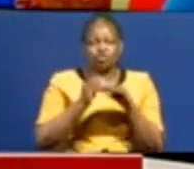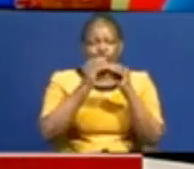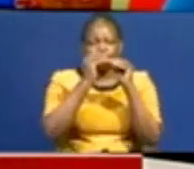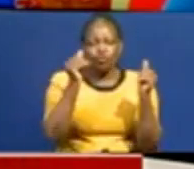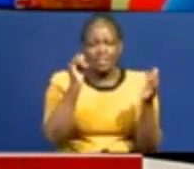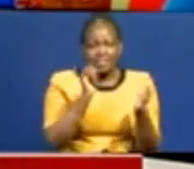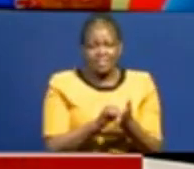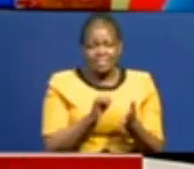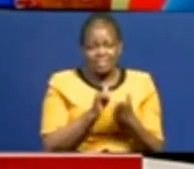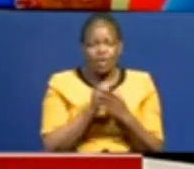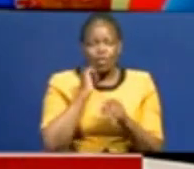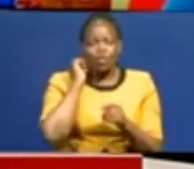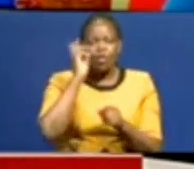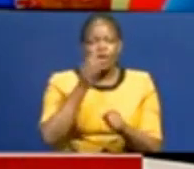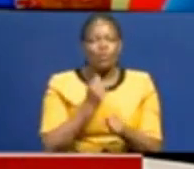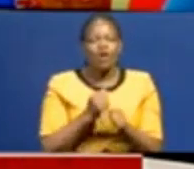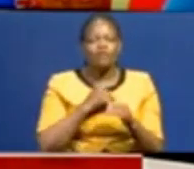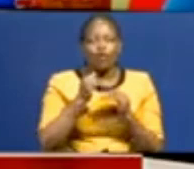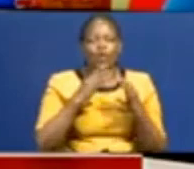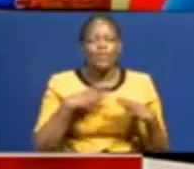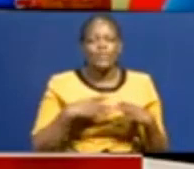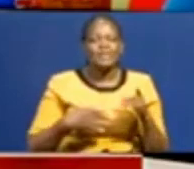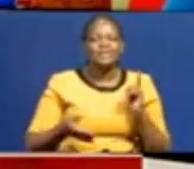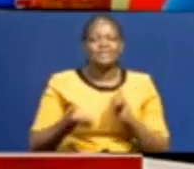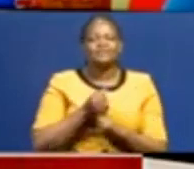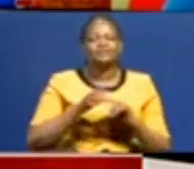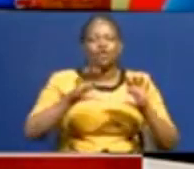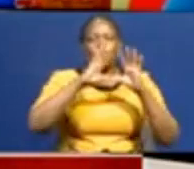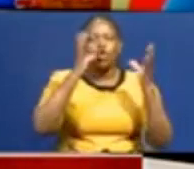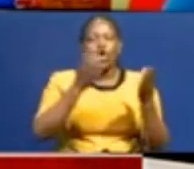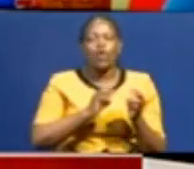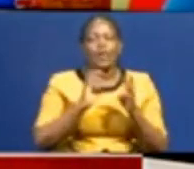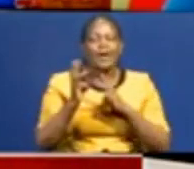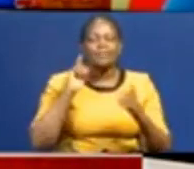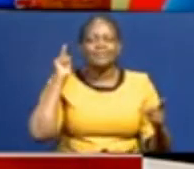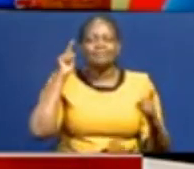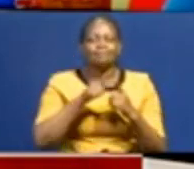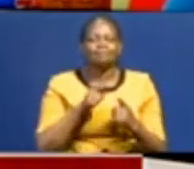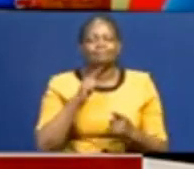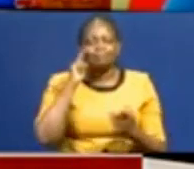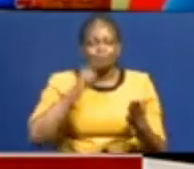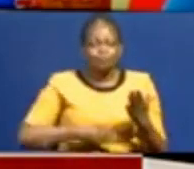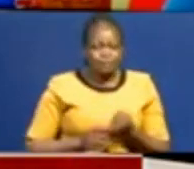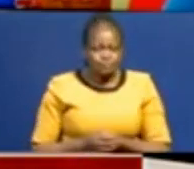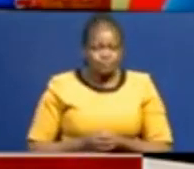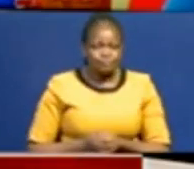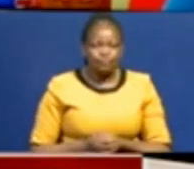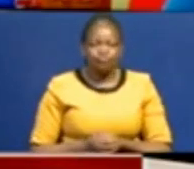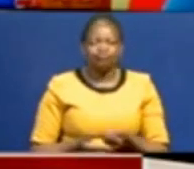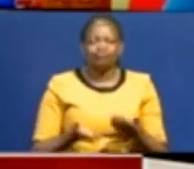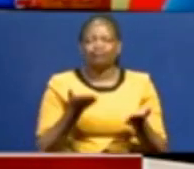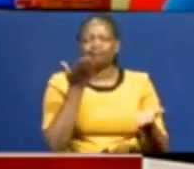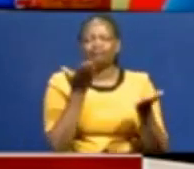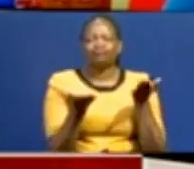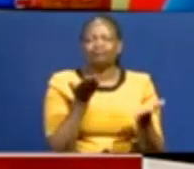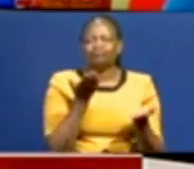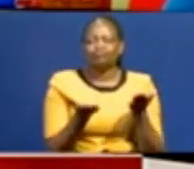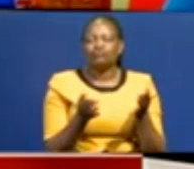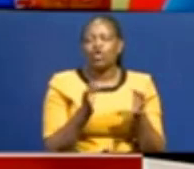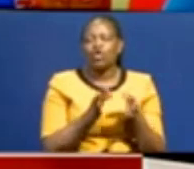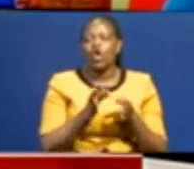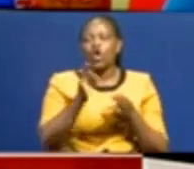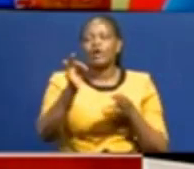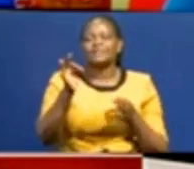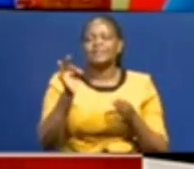are to work for all in achieving global climate goals. Ruto has called for the reassessment of